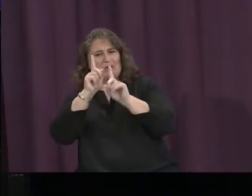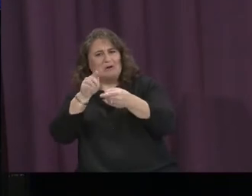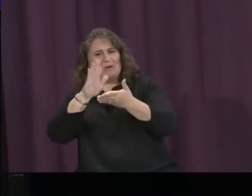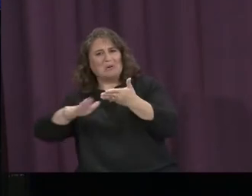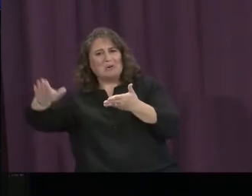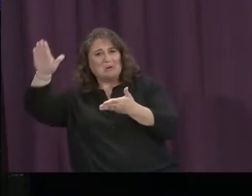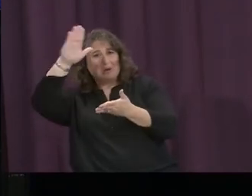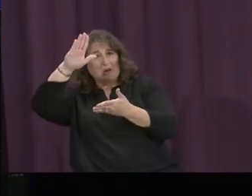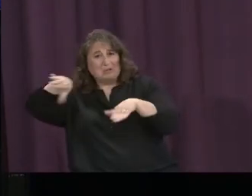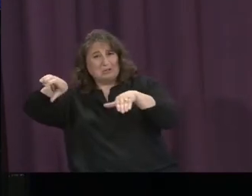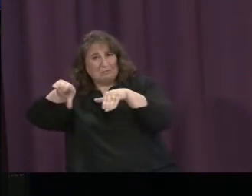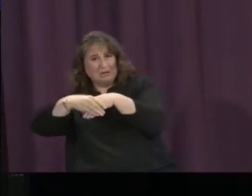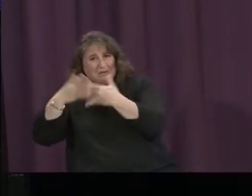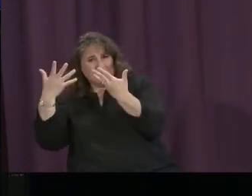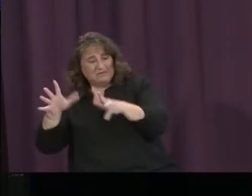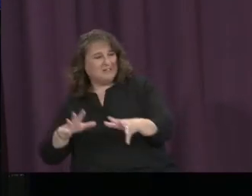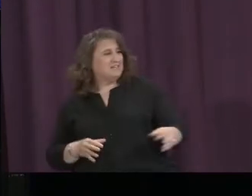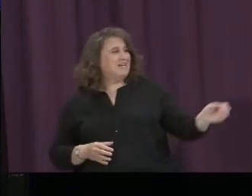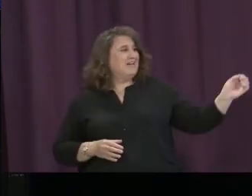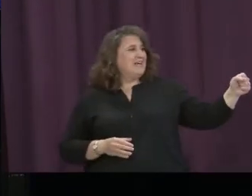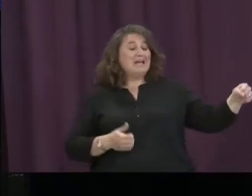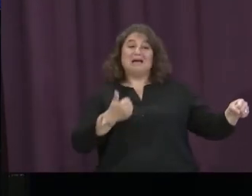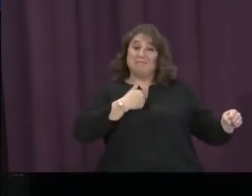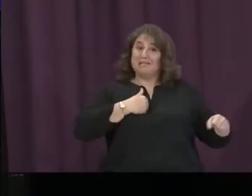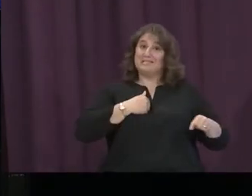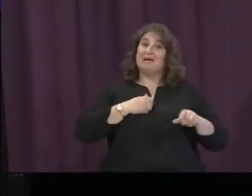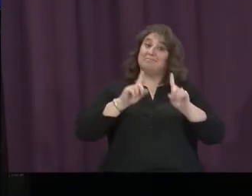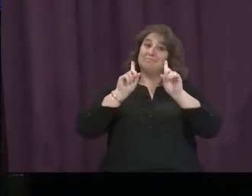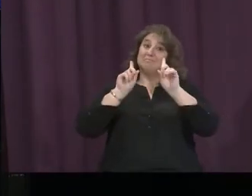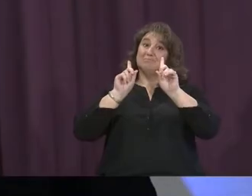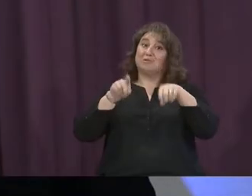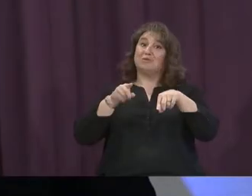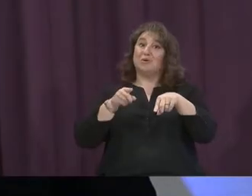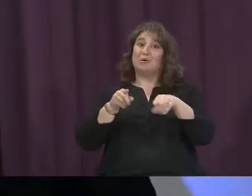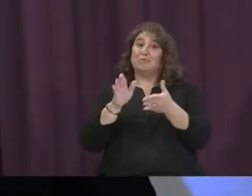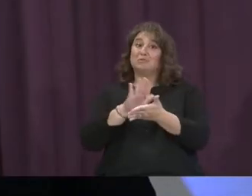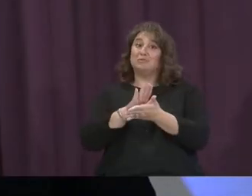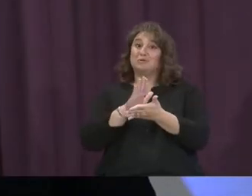true. Yeah. I keep going to school. But no, I got married,